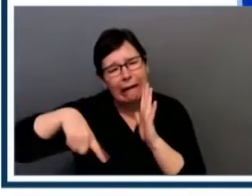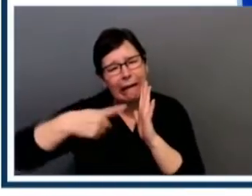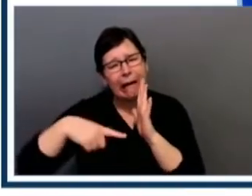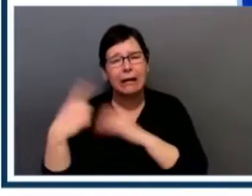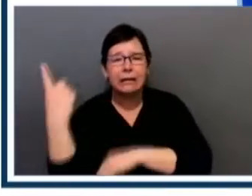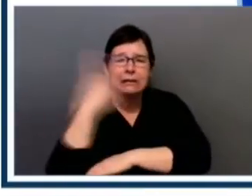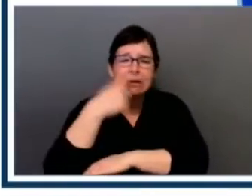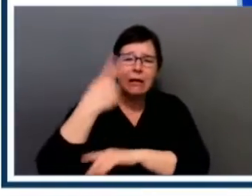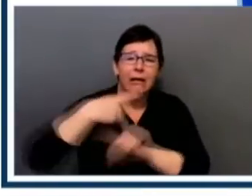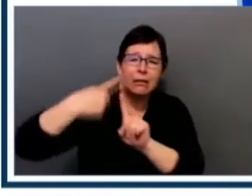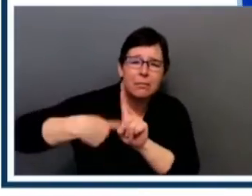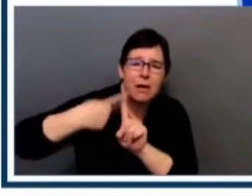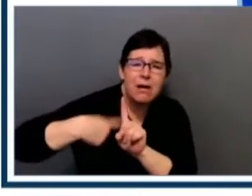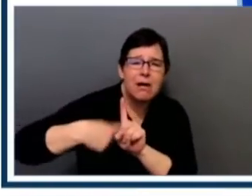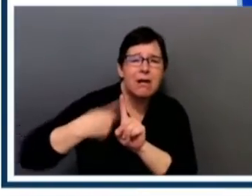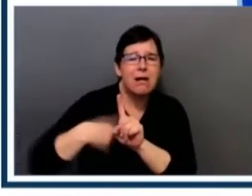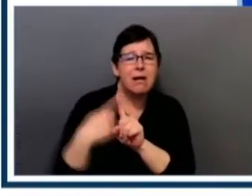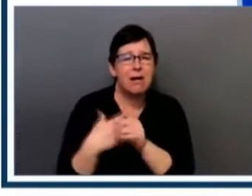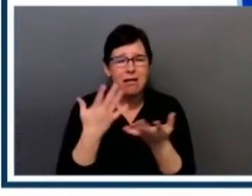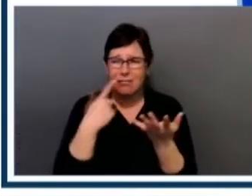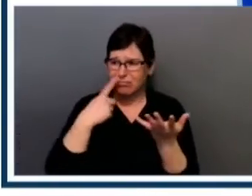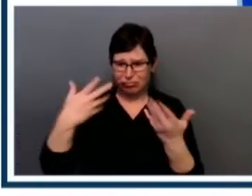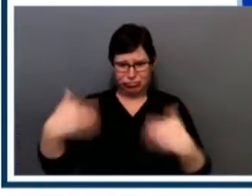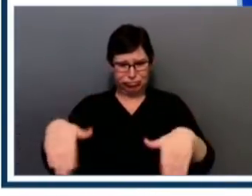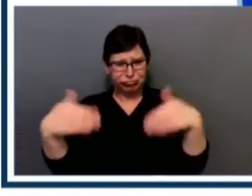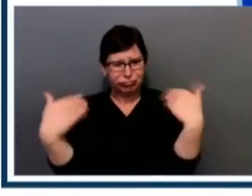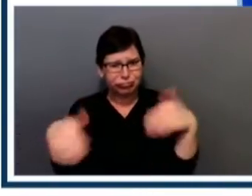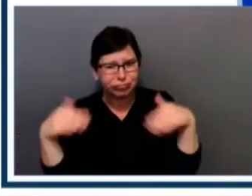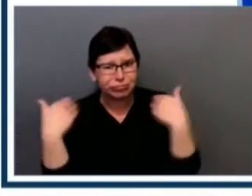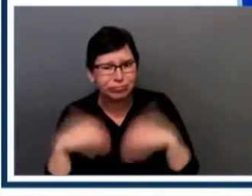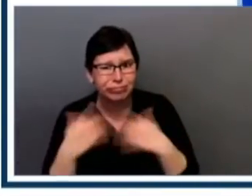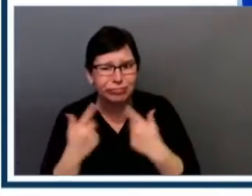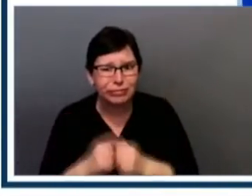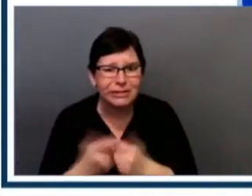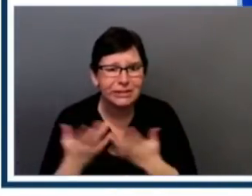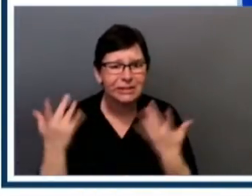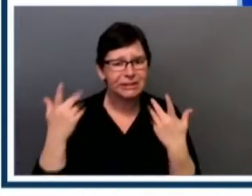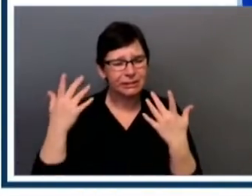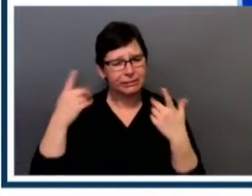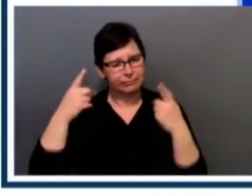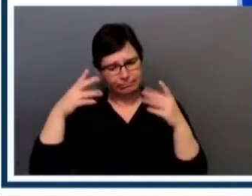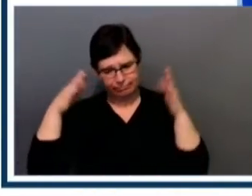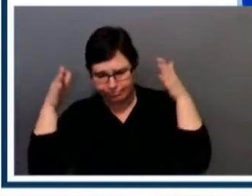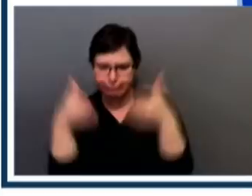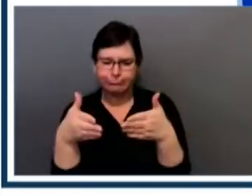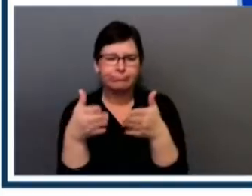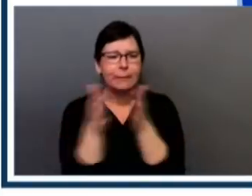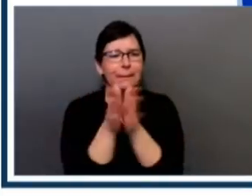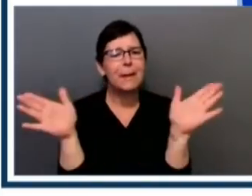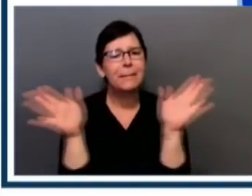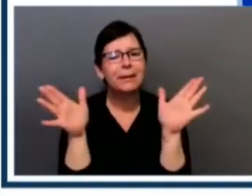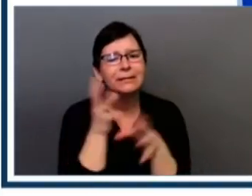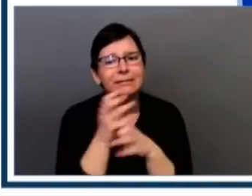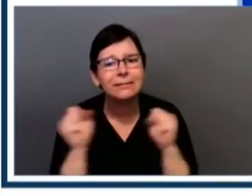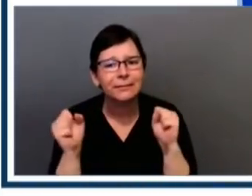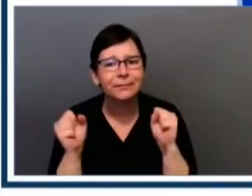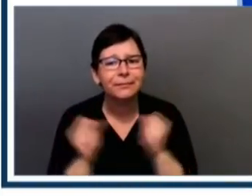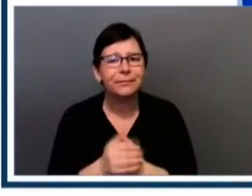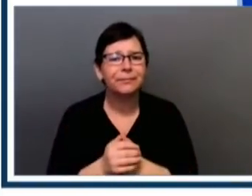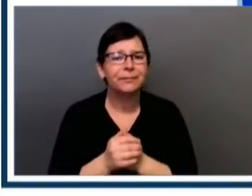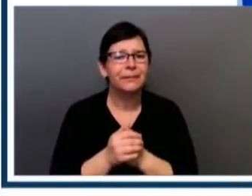duty. And then there's one person who made Nova Scotia a real leader in pandemic